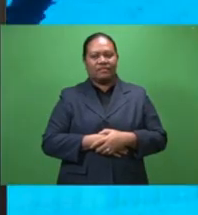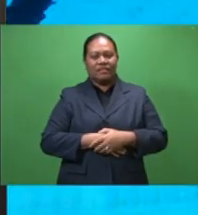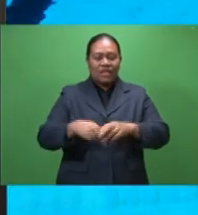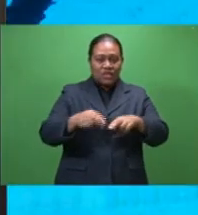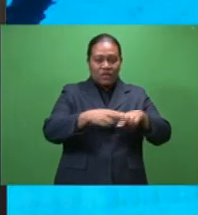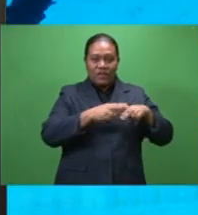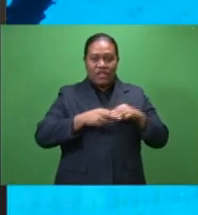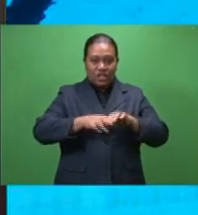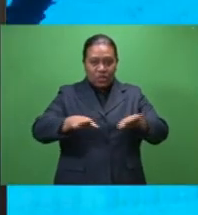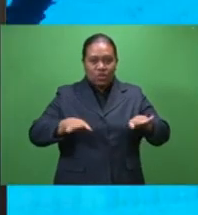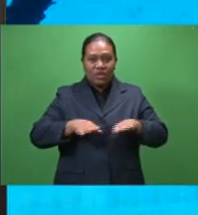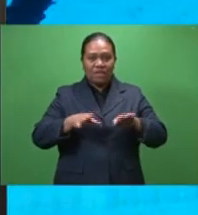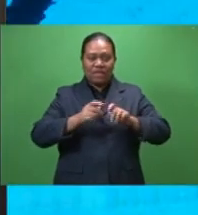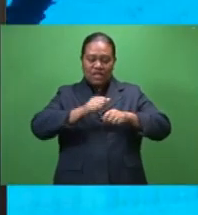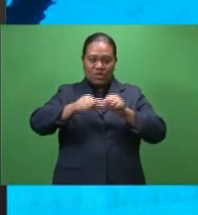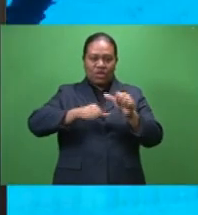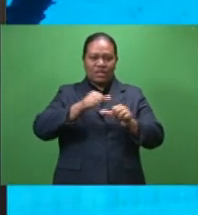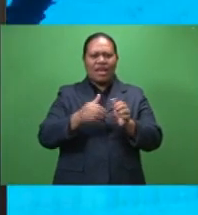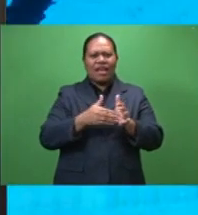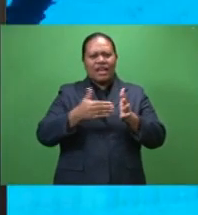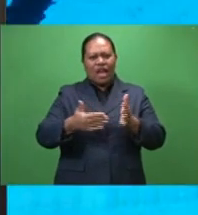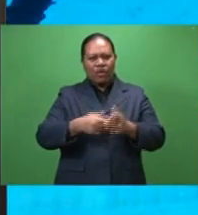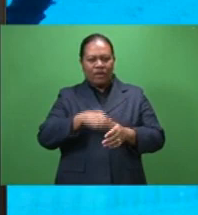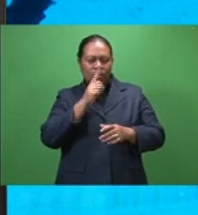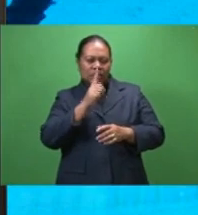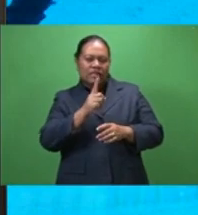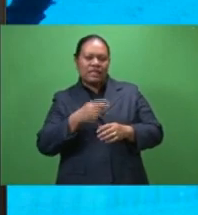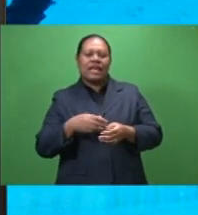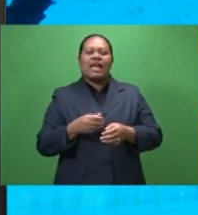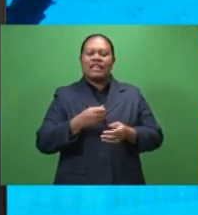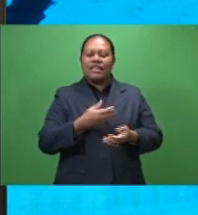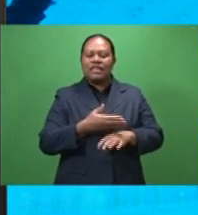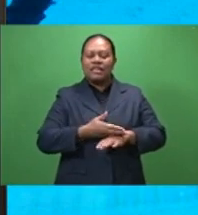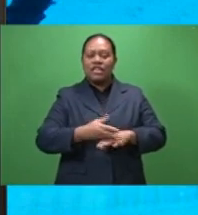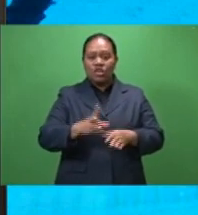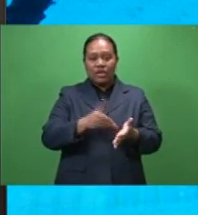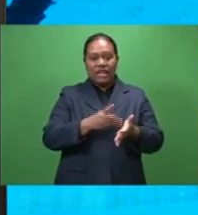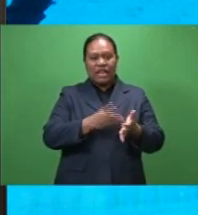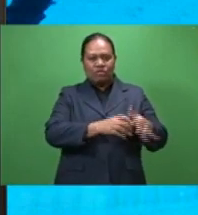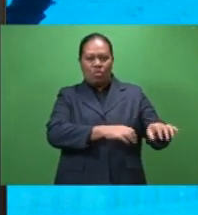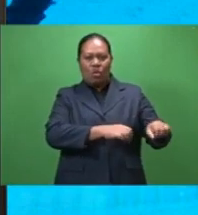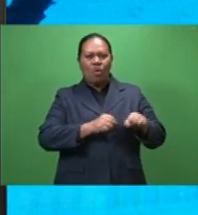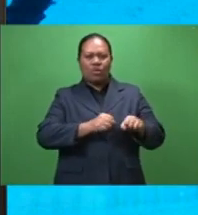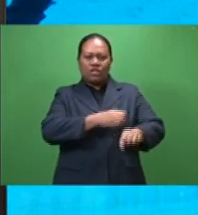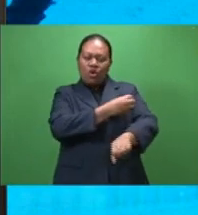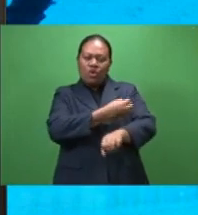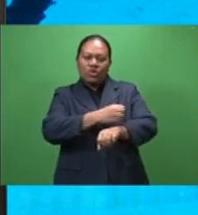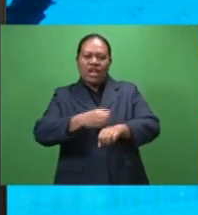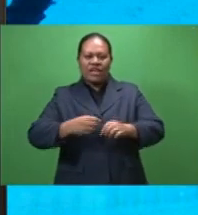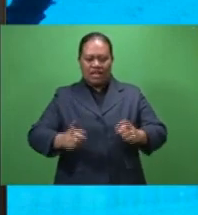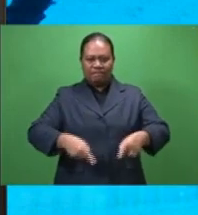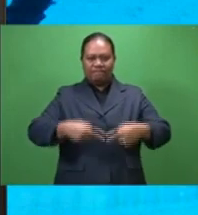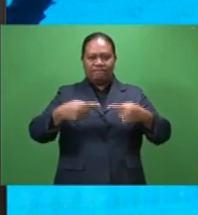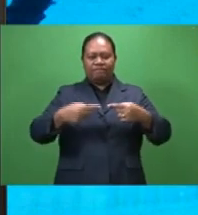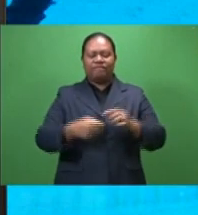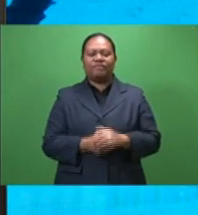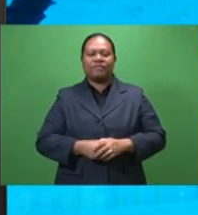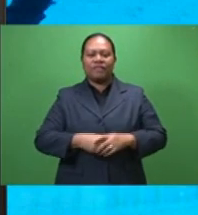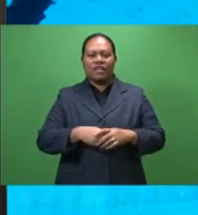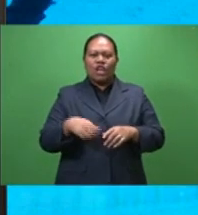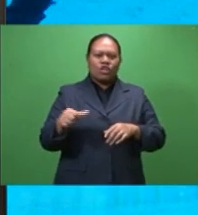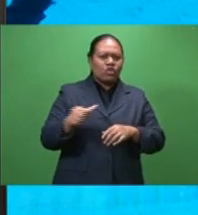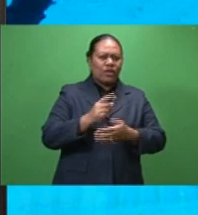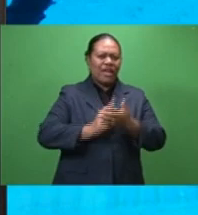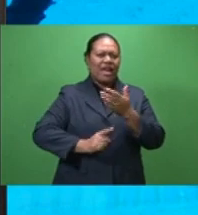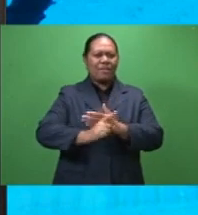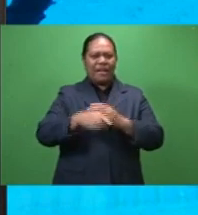Fiji Swimming Association will be looking at a new date to host its 2020 Oceania Swimming Championships. The tournament was scheduled to be